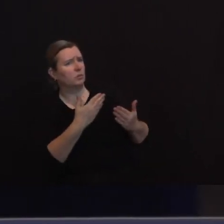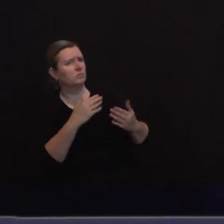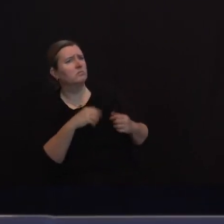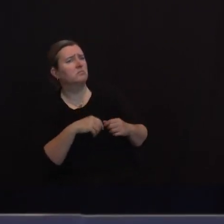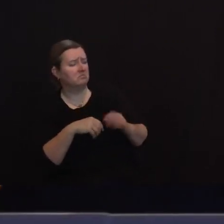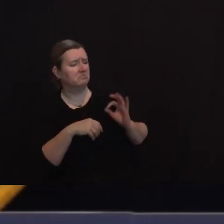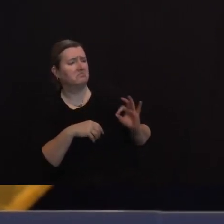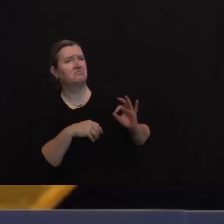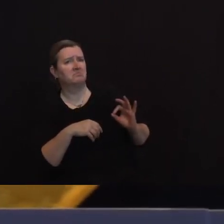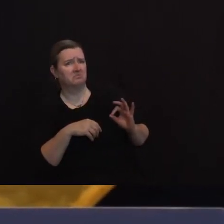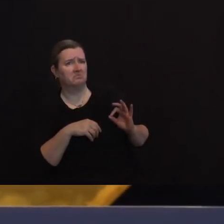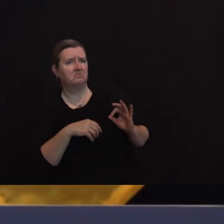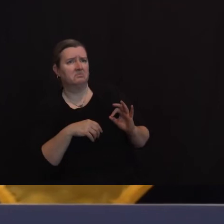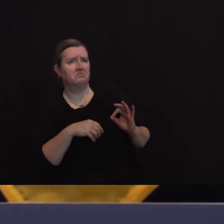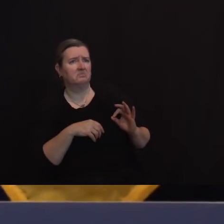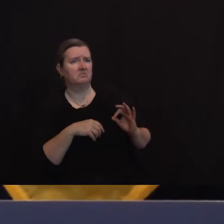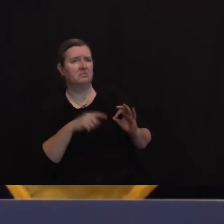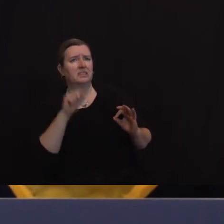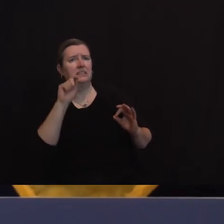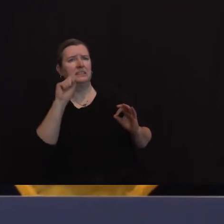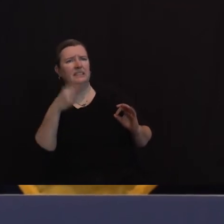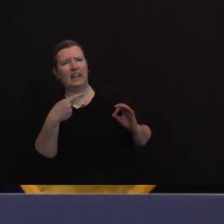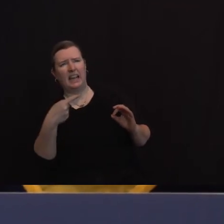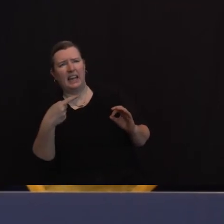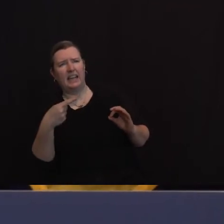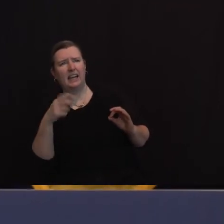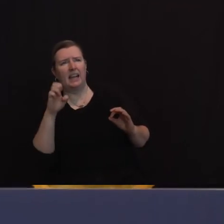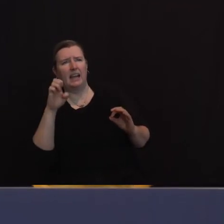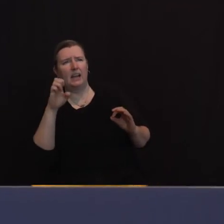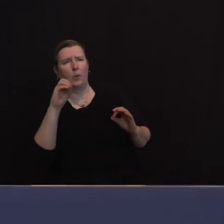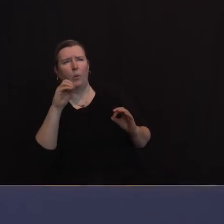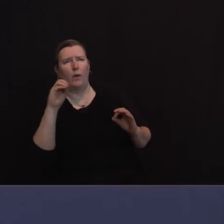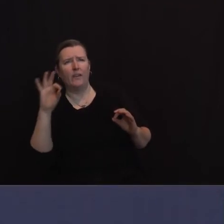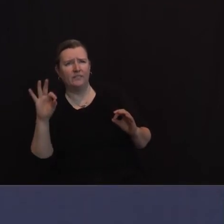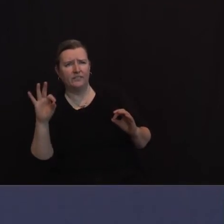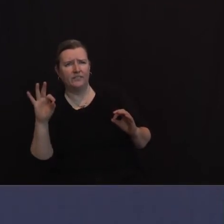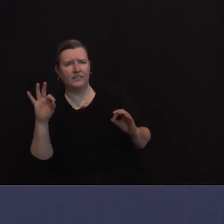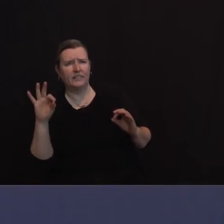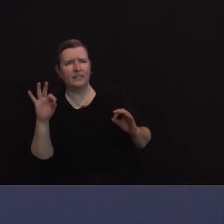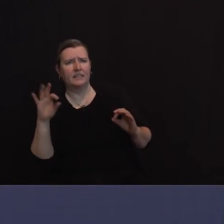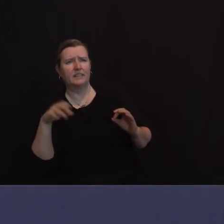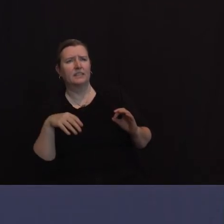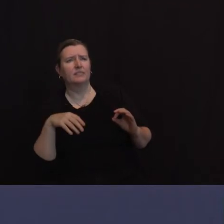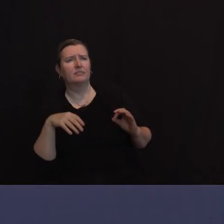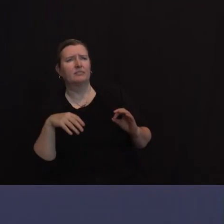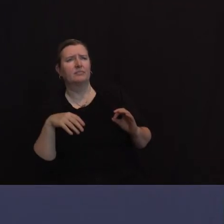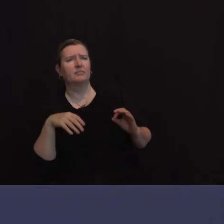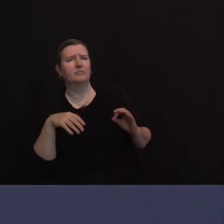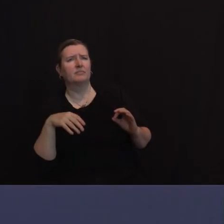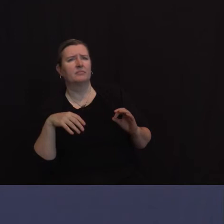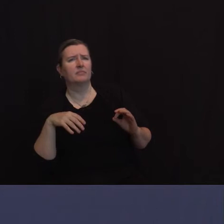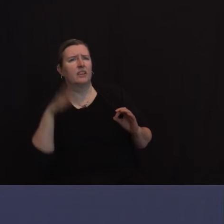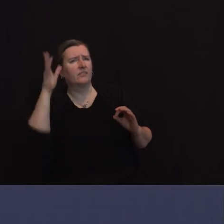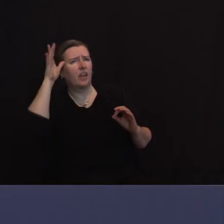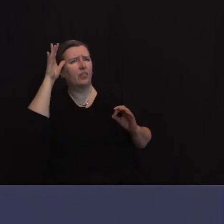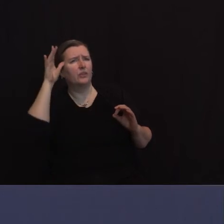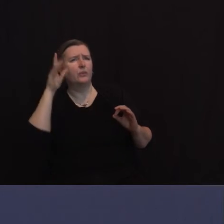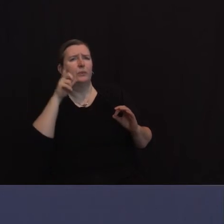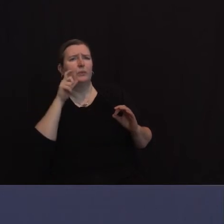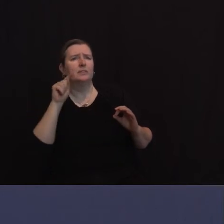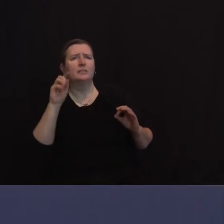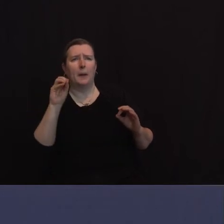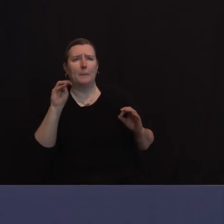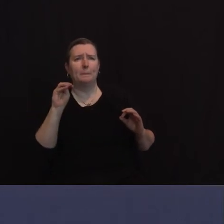or the EOF money, the father of which is former governor, one of my mentors, Tom Kane Sr., as an assemblyman.